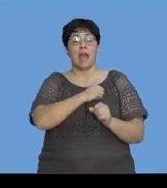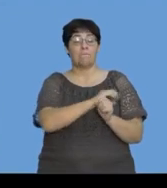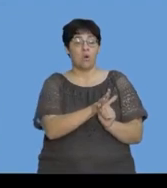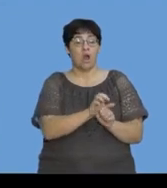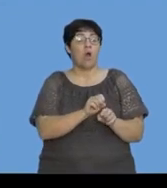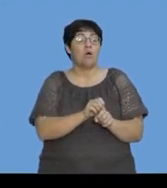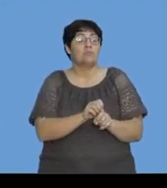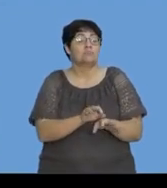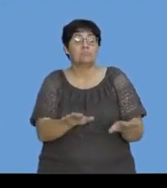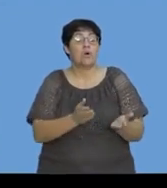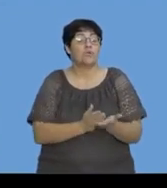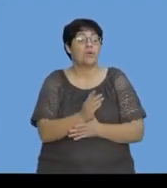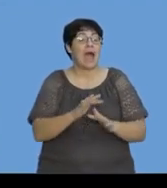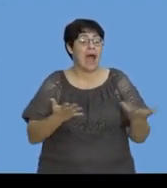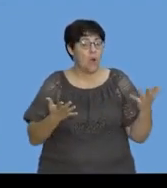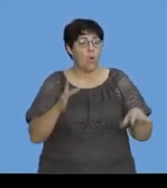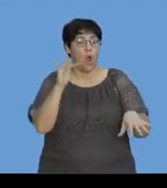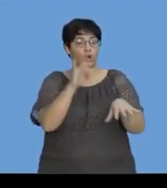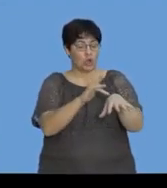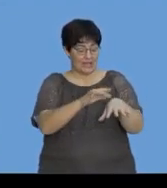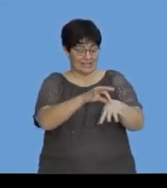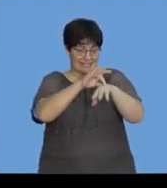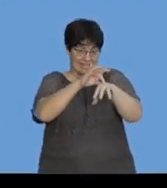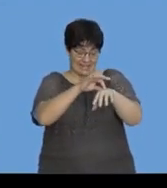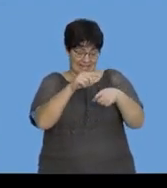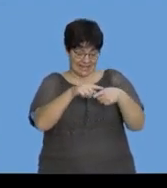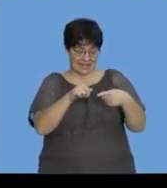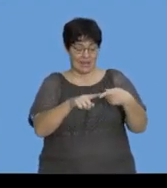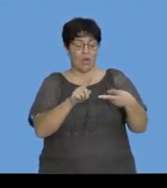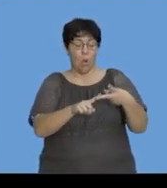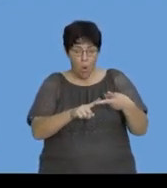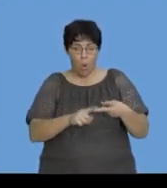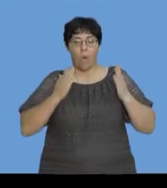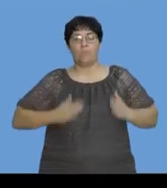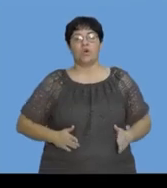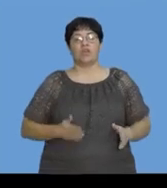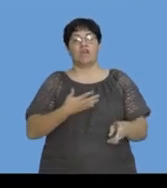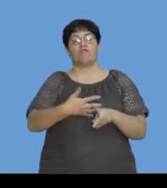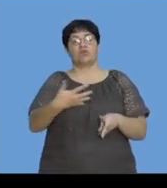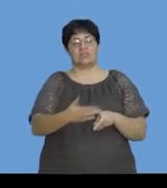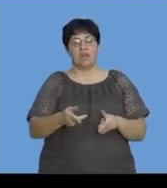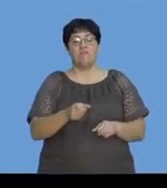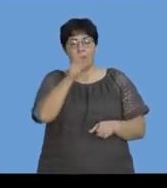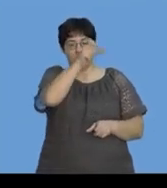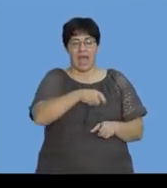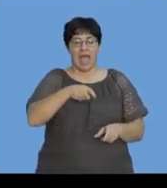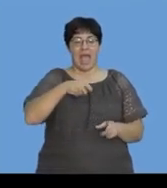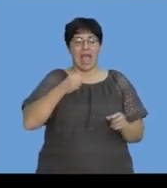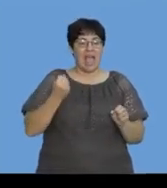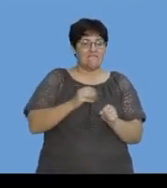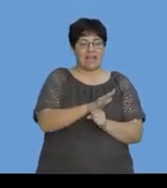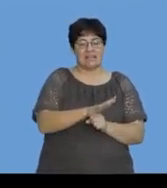Okay, so let's look here. Ebola is spread to people by contact with skin or body fluids